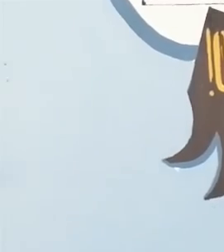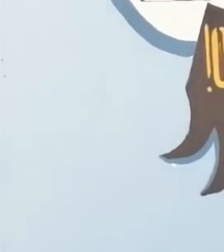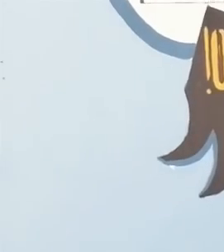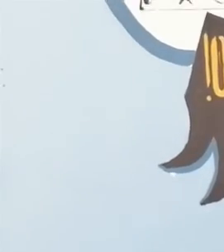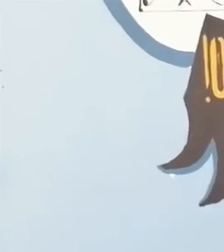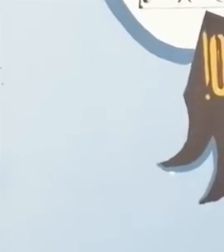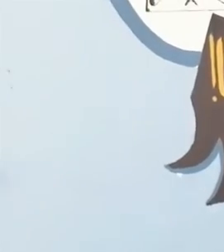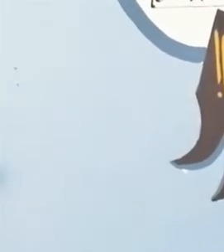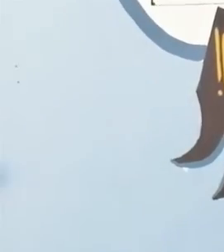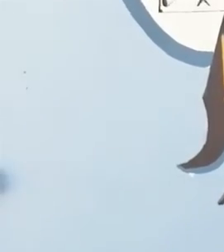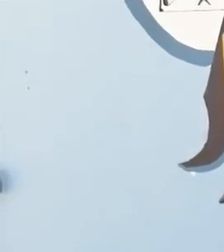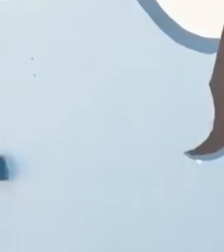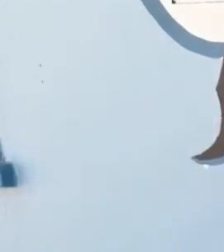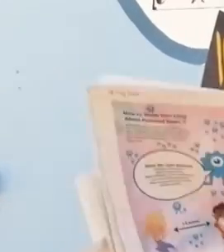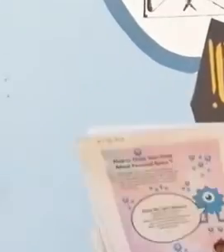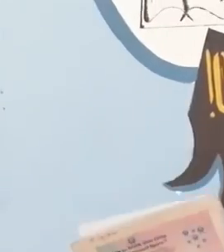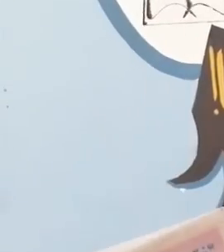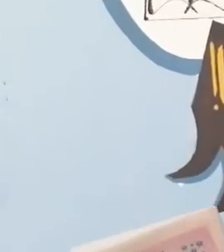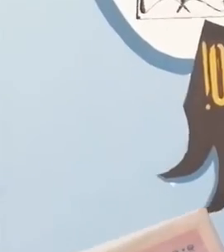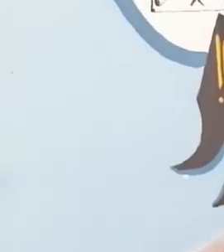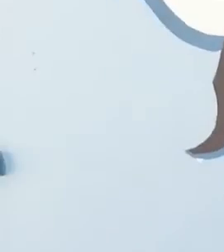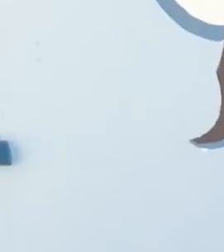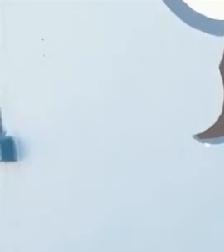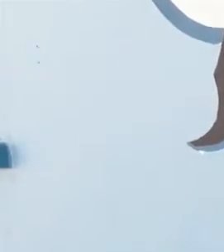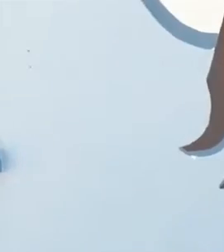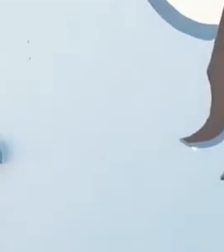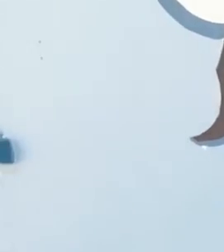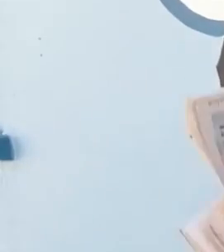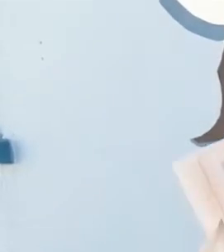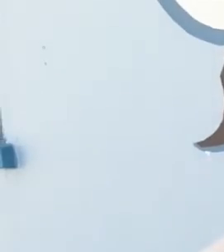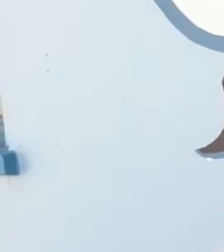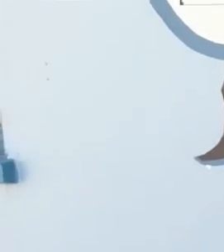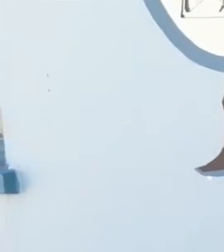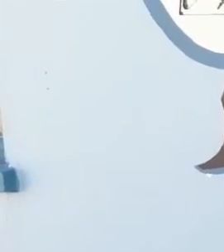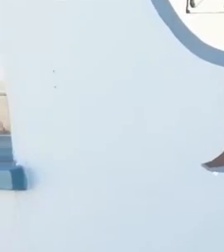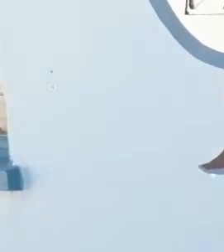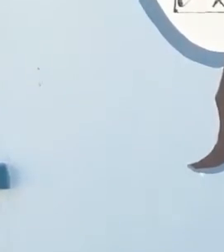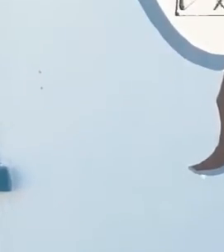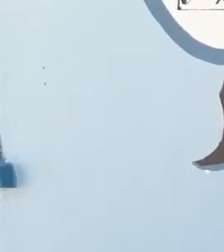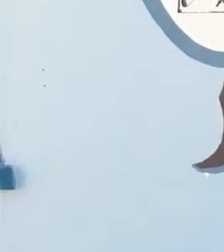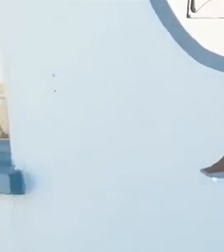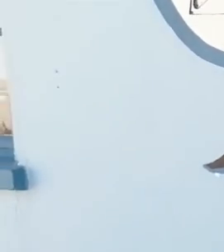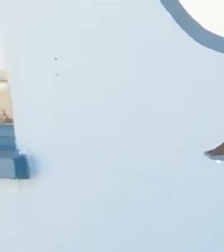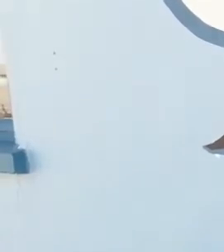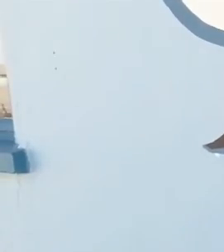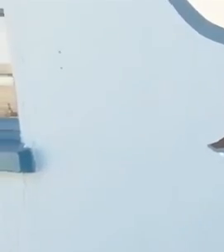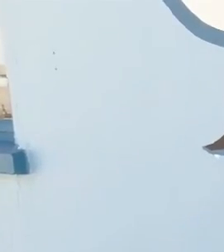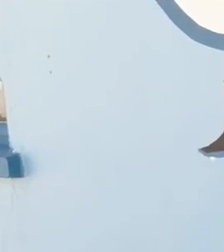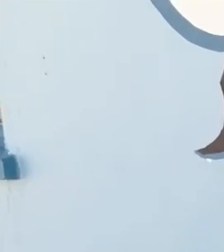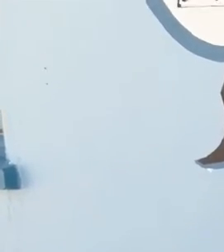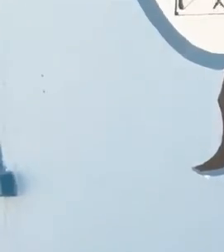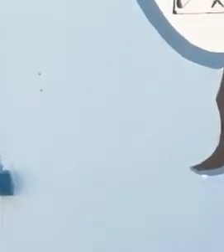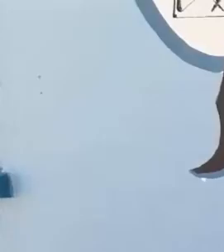something at their houses. Because if we say keep the booklet there, then the parents will not take it that serious and the kids will not do anything.